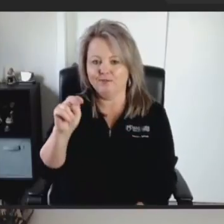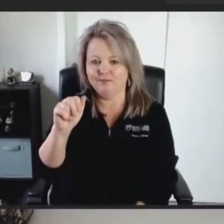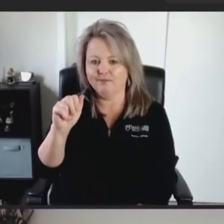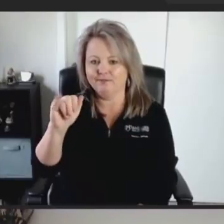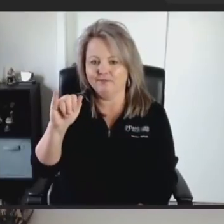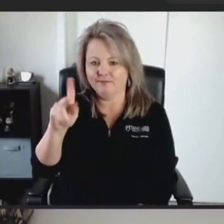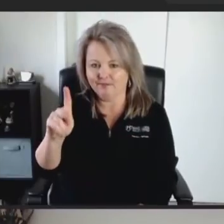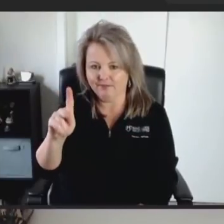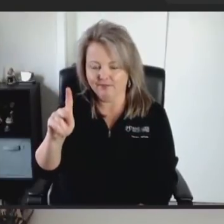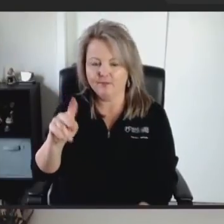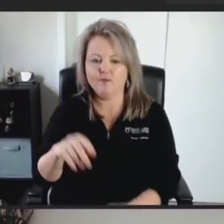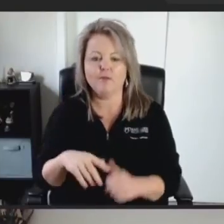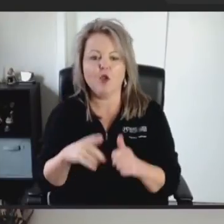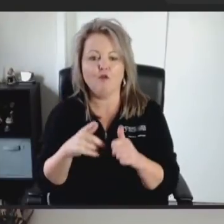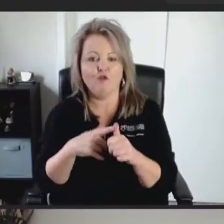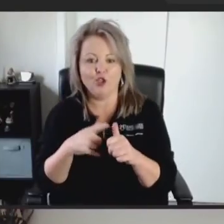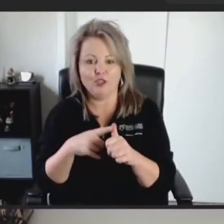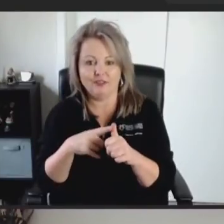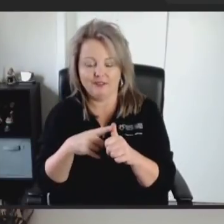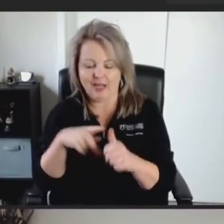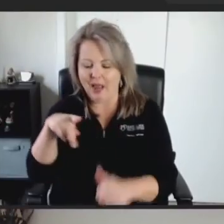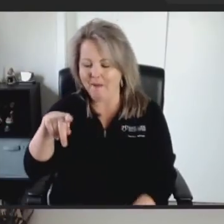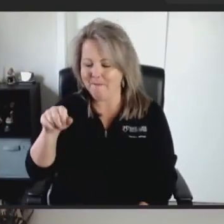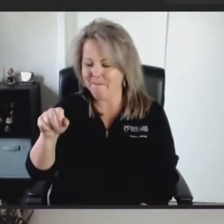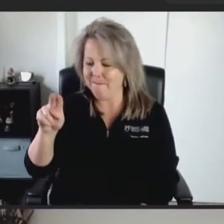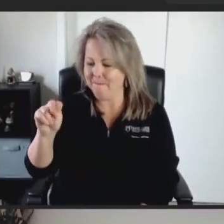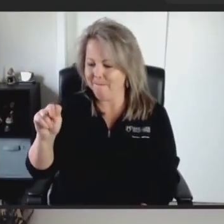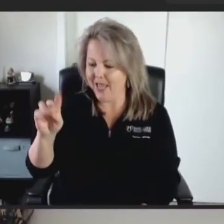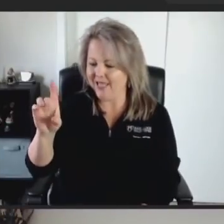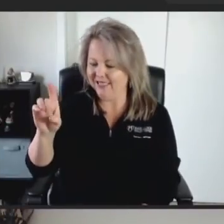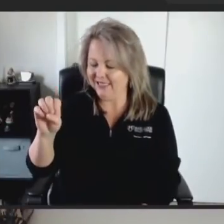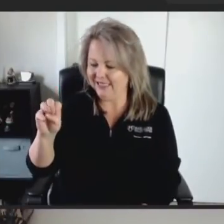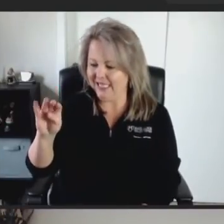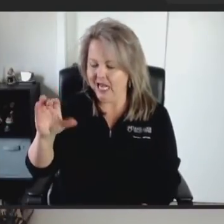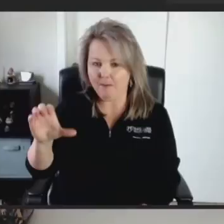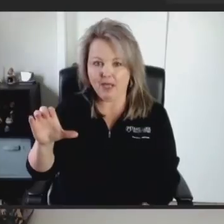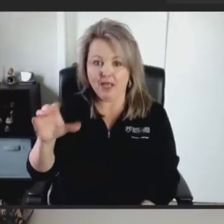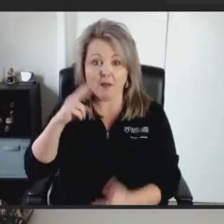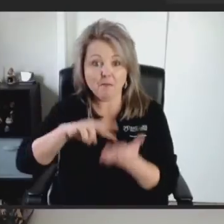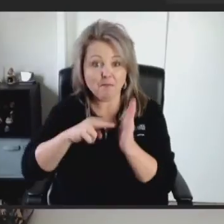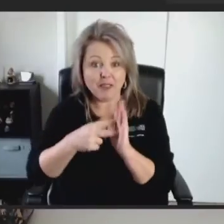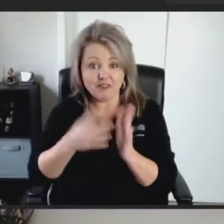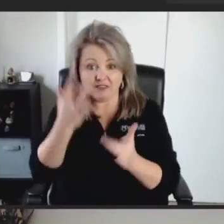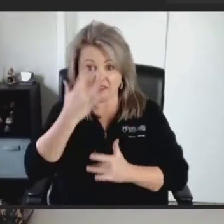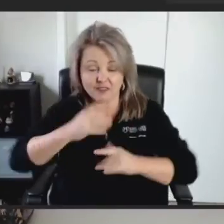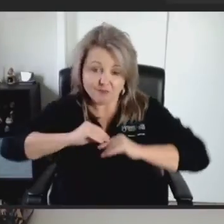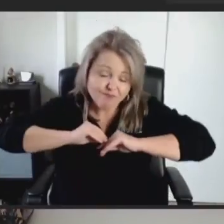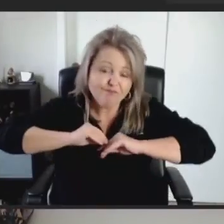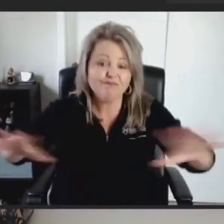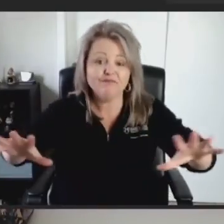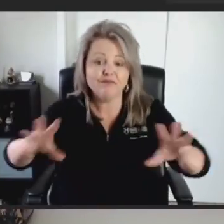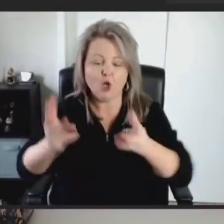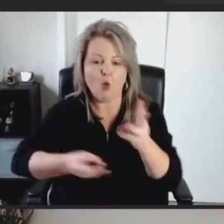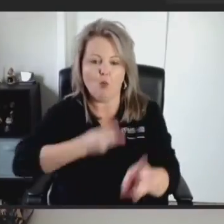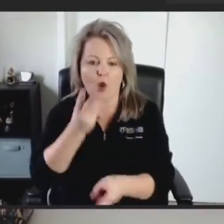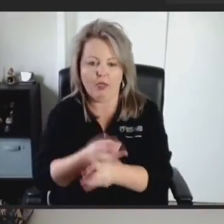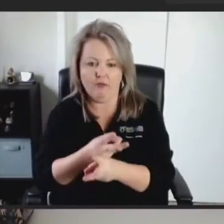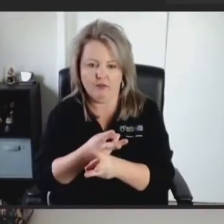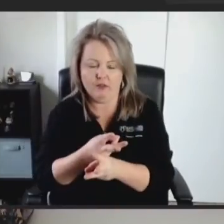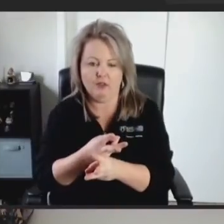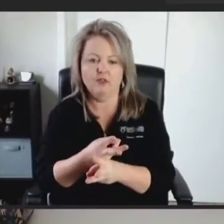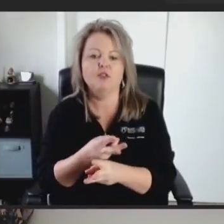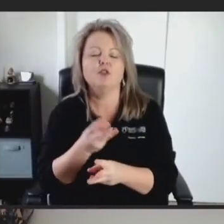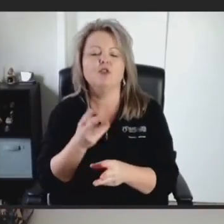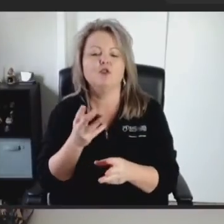first of all, this is a pandemic, so this is a worldwide problem. The companies are predominantly worldwide